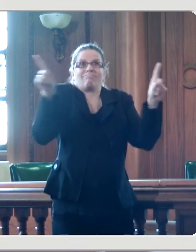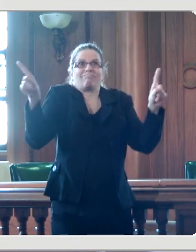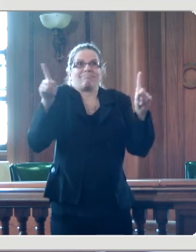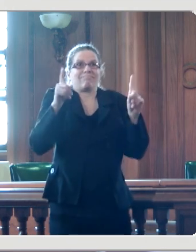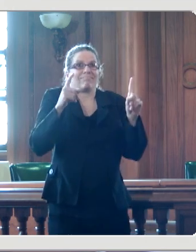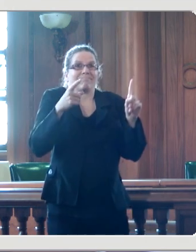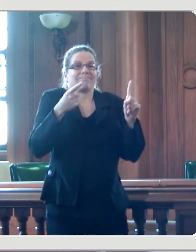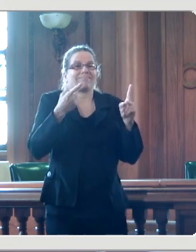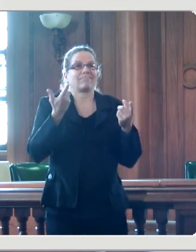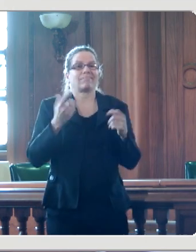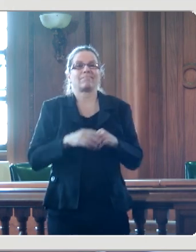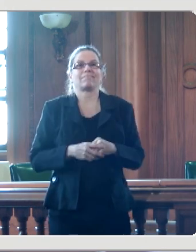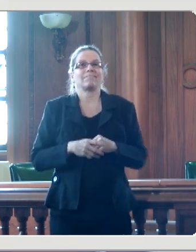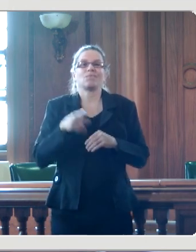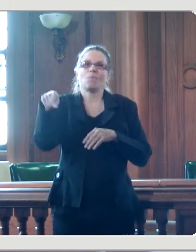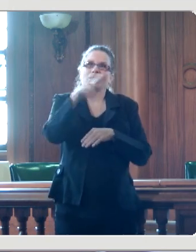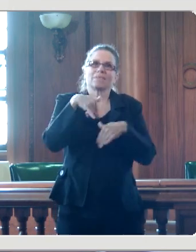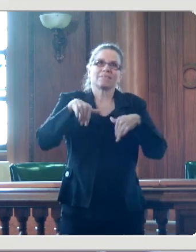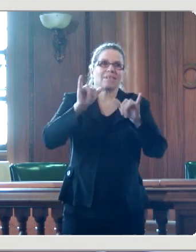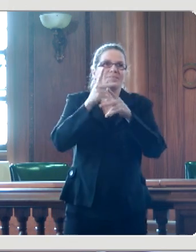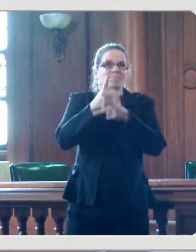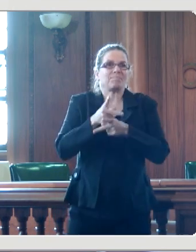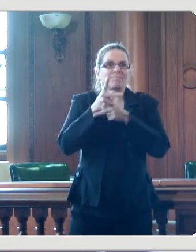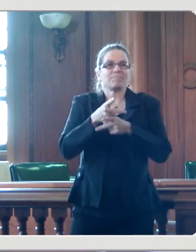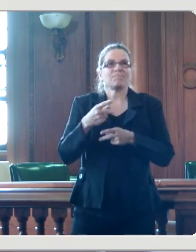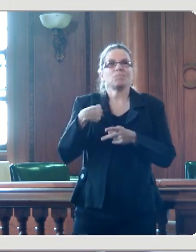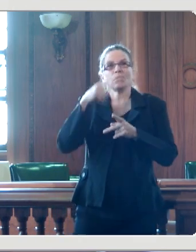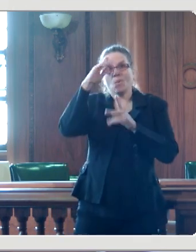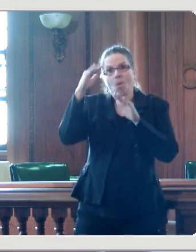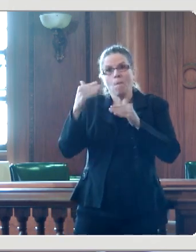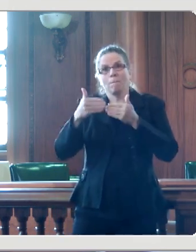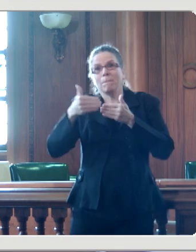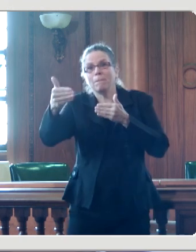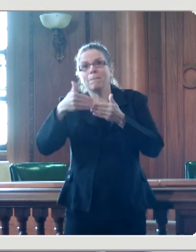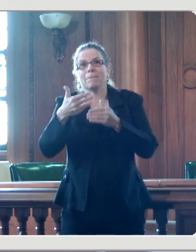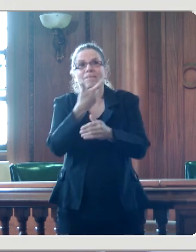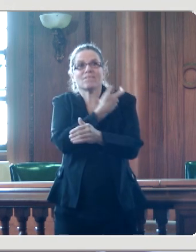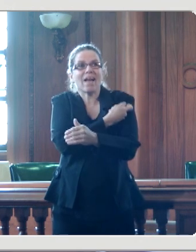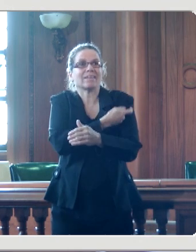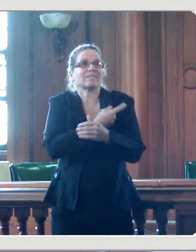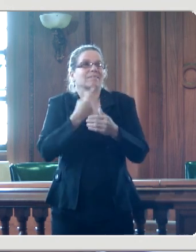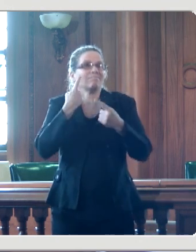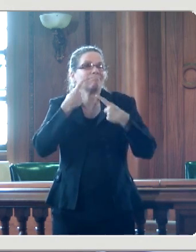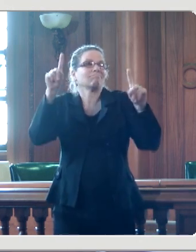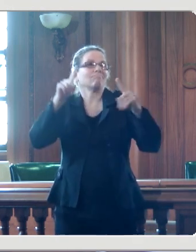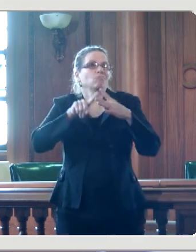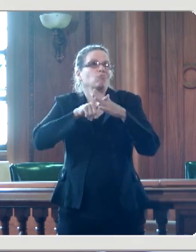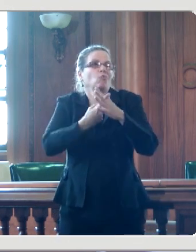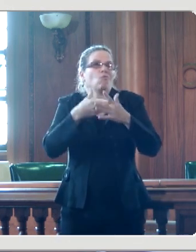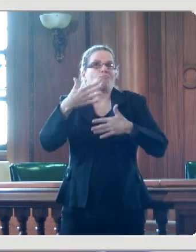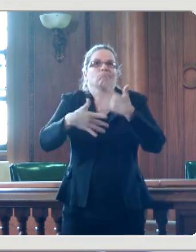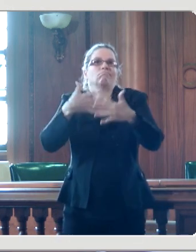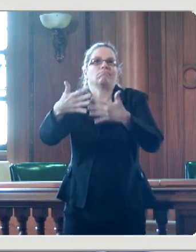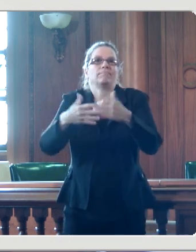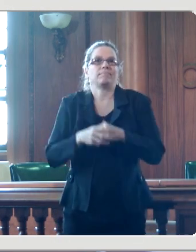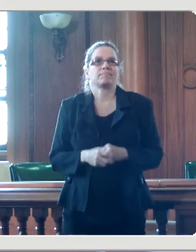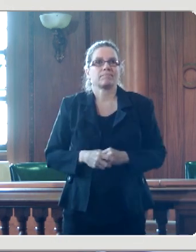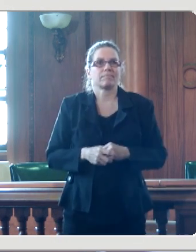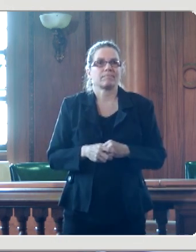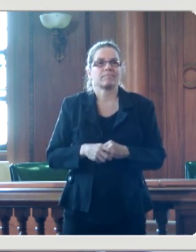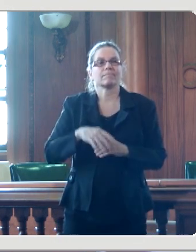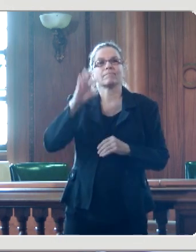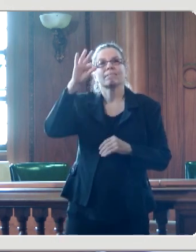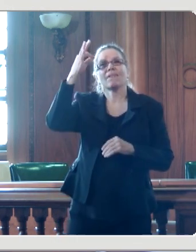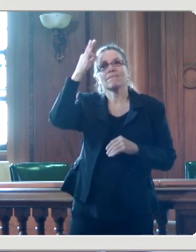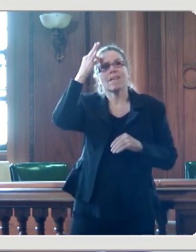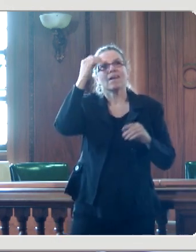going to continue to push to pick up the pace on vaccinations and work with our federal and state partners, and we will